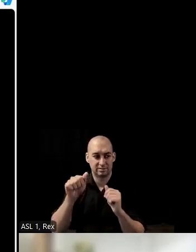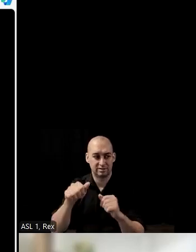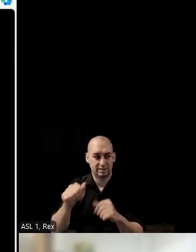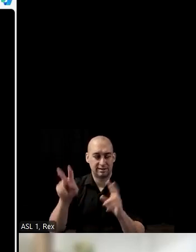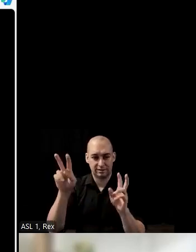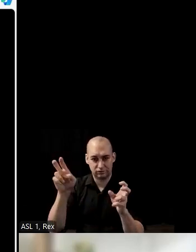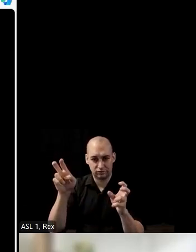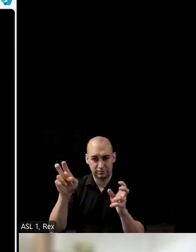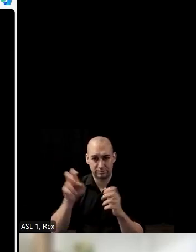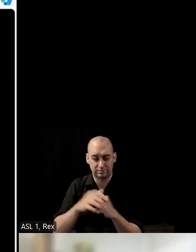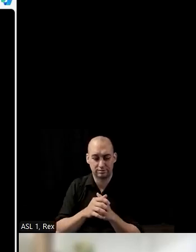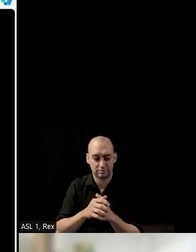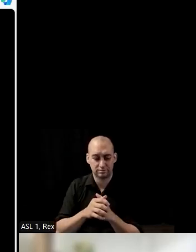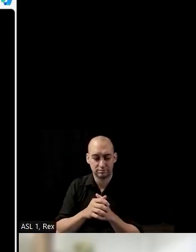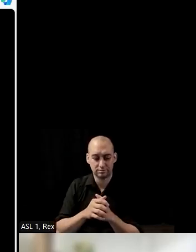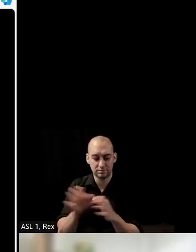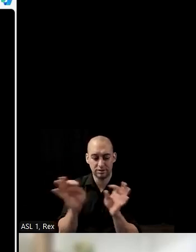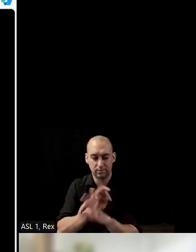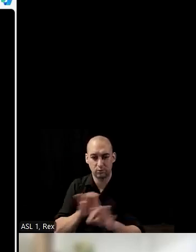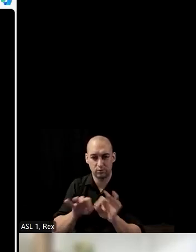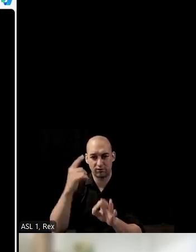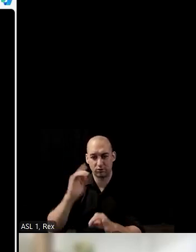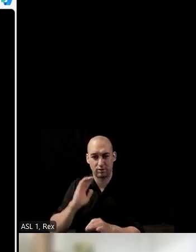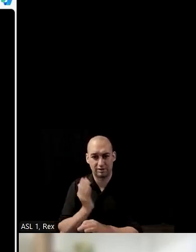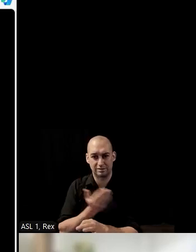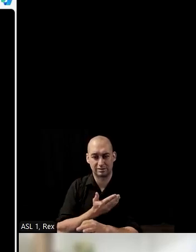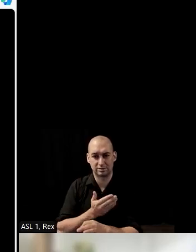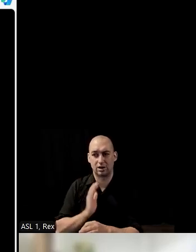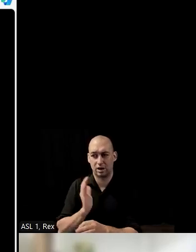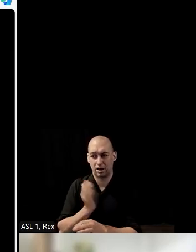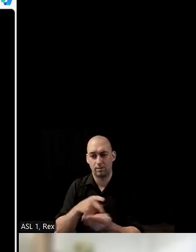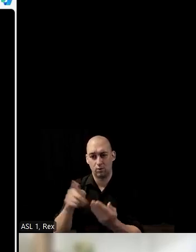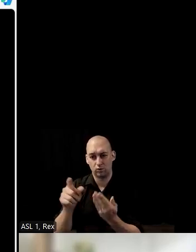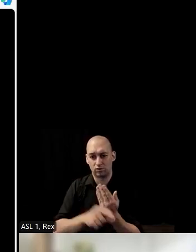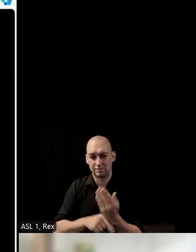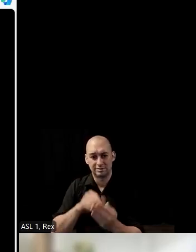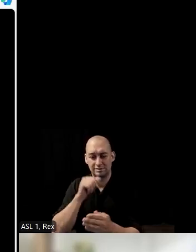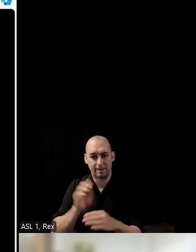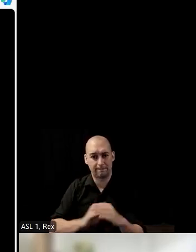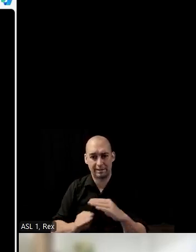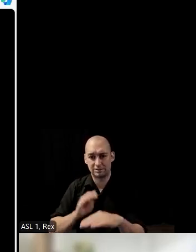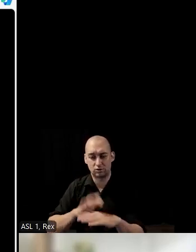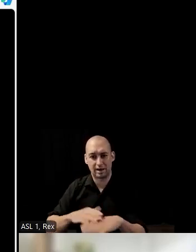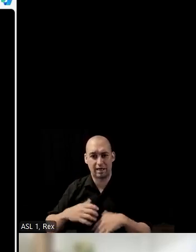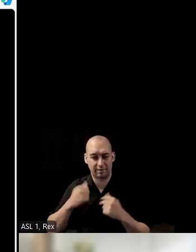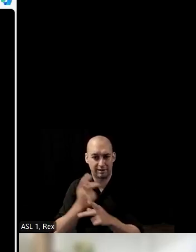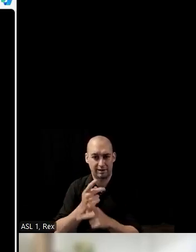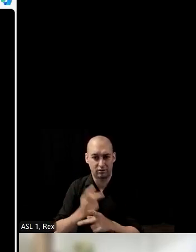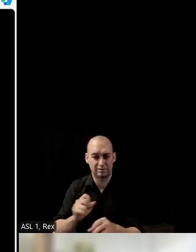It's important for us since our program is not based in a healthcare system. So that's the added benefit of that.